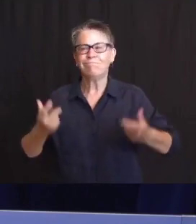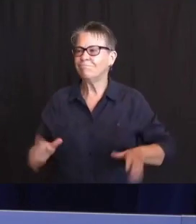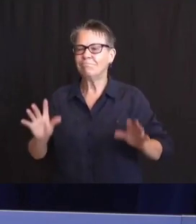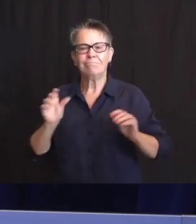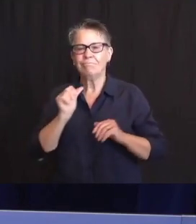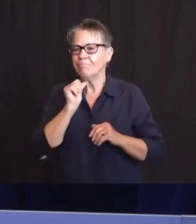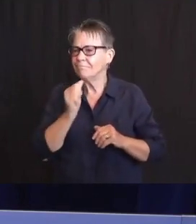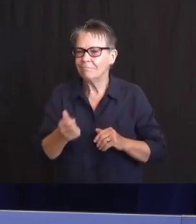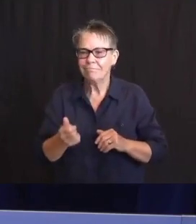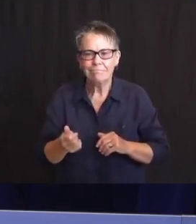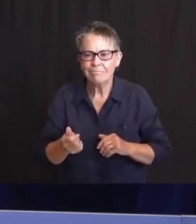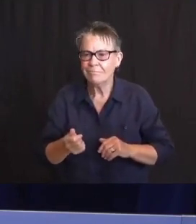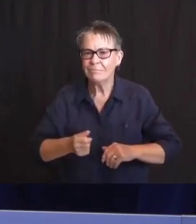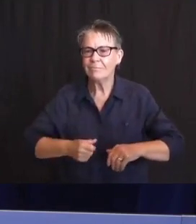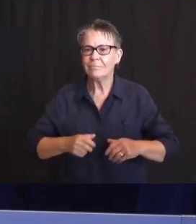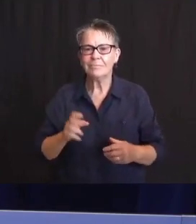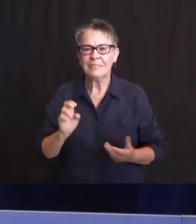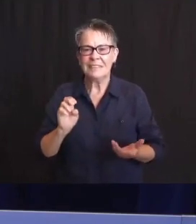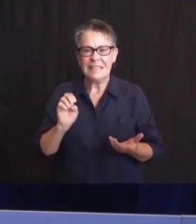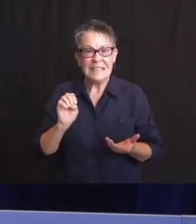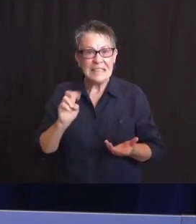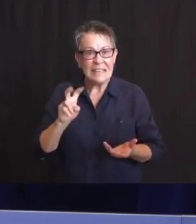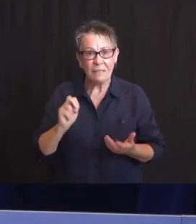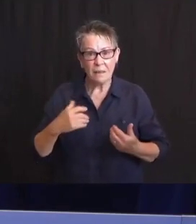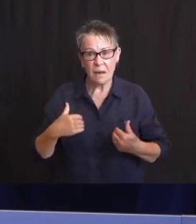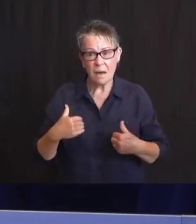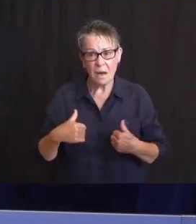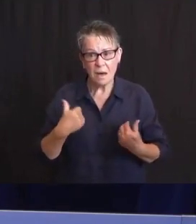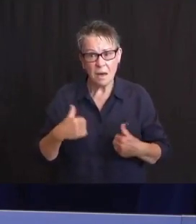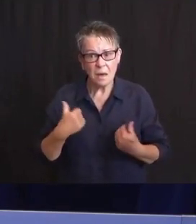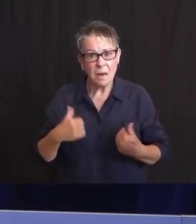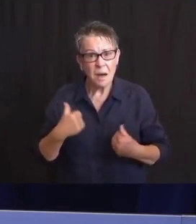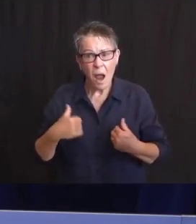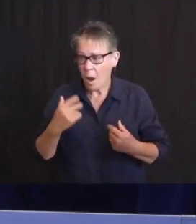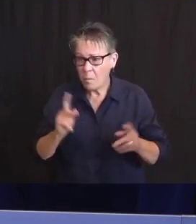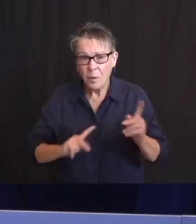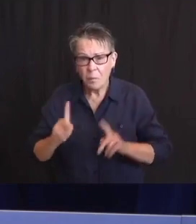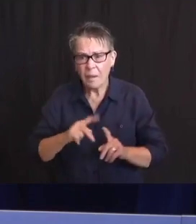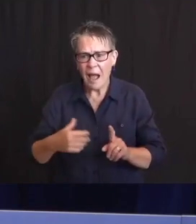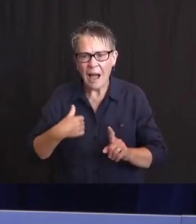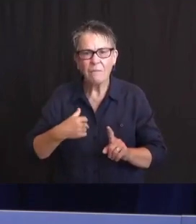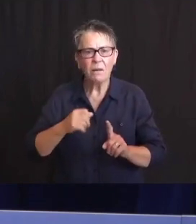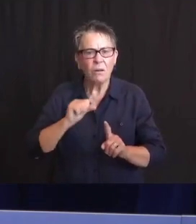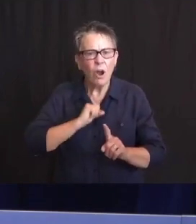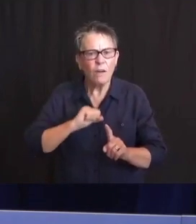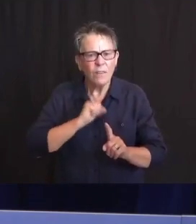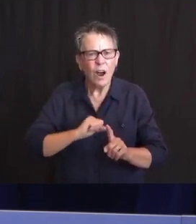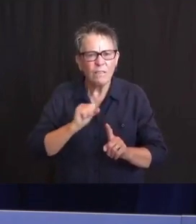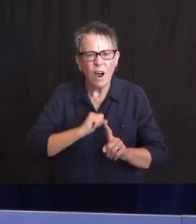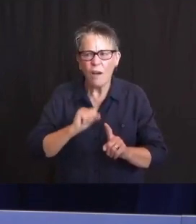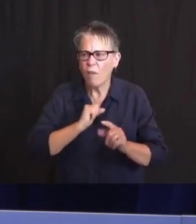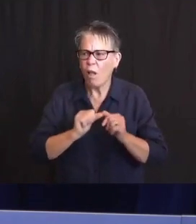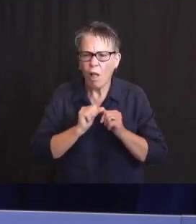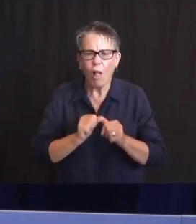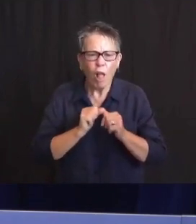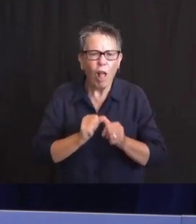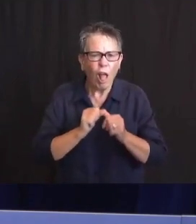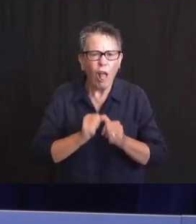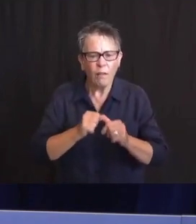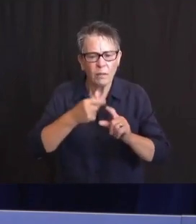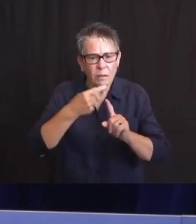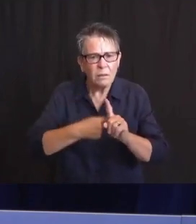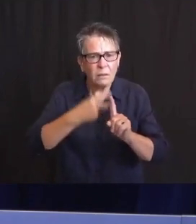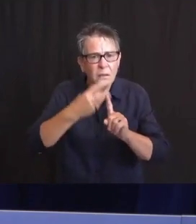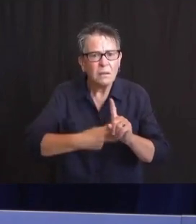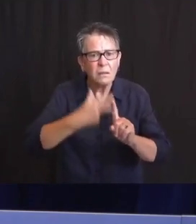You could be battling cough, fatigue, or shortness of breath for weeks or months. Again, there is still a lot we don't know about the disease